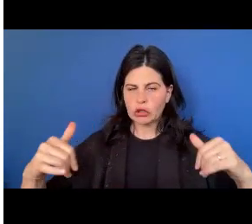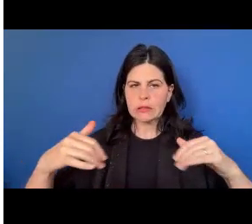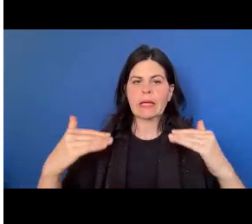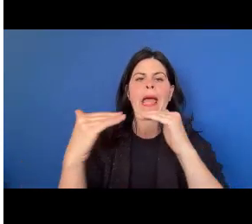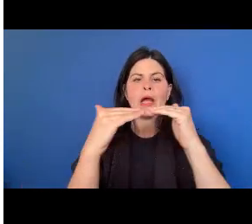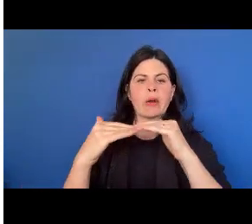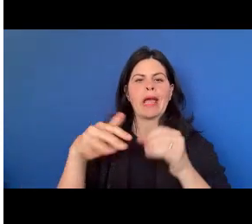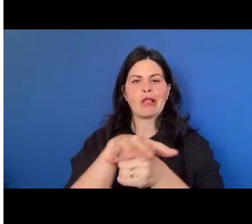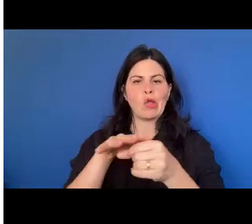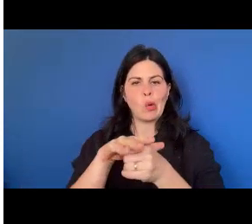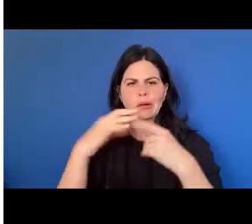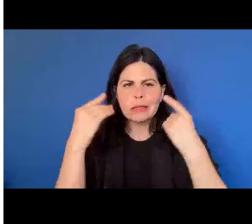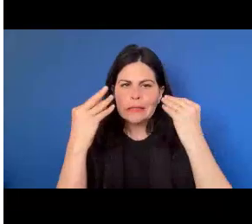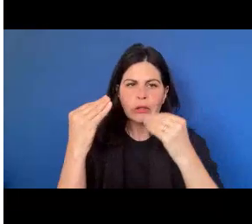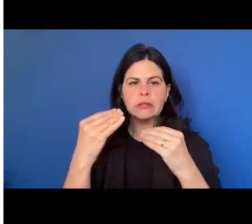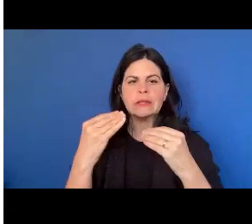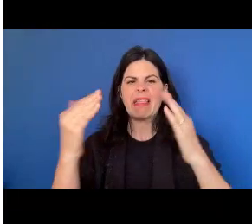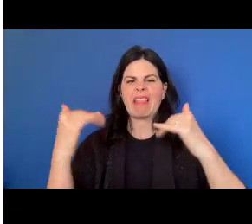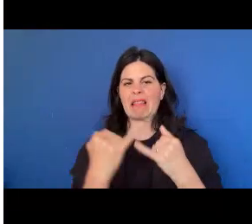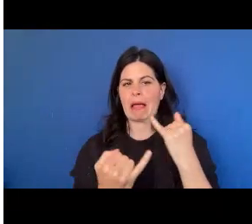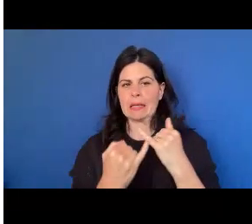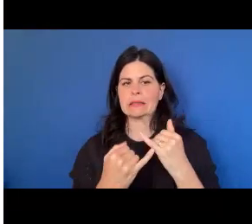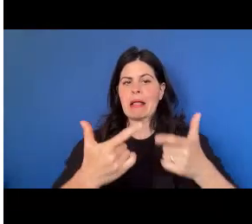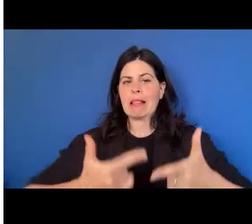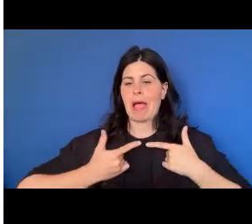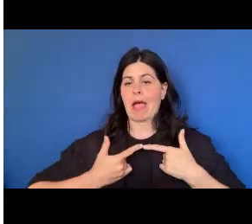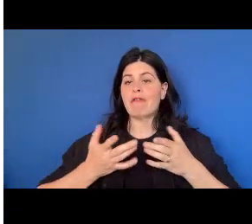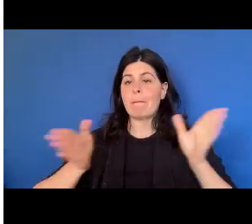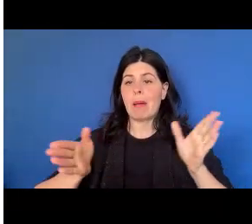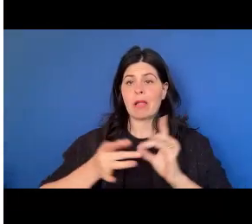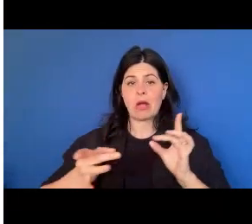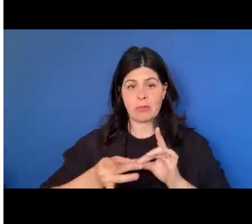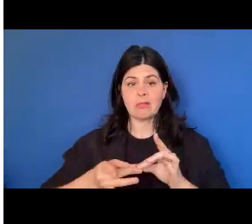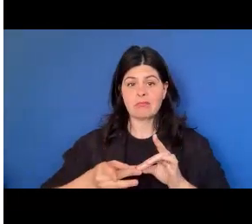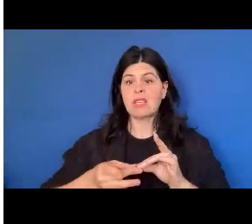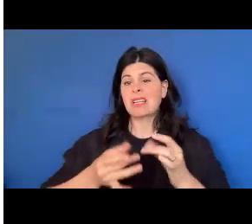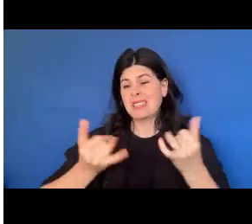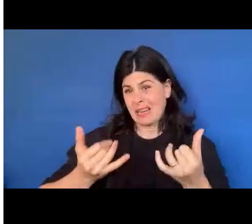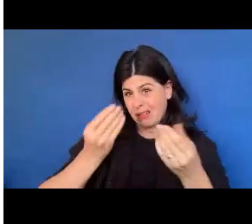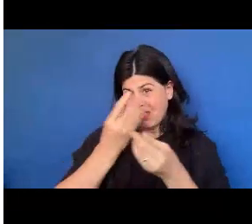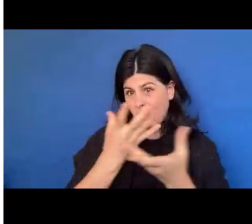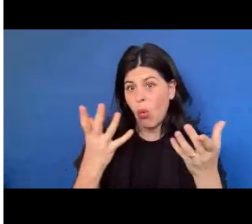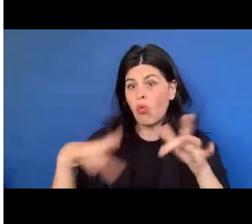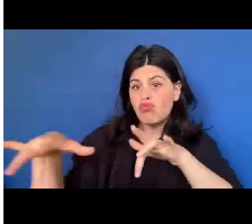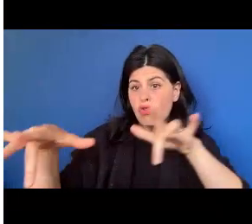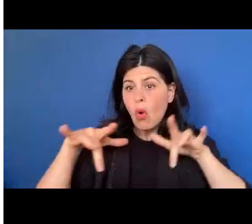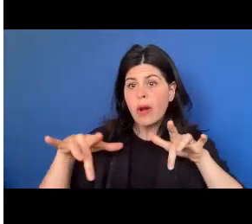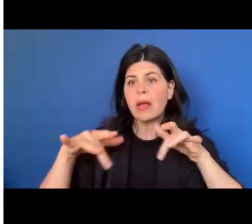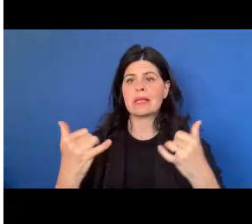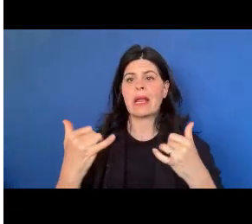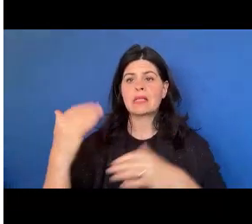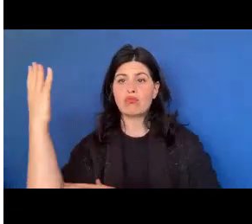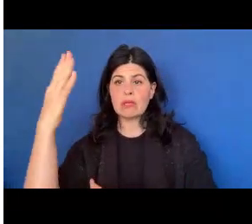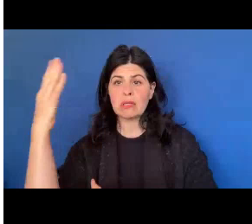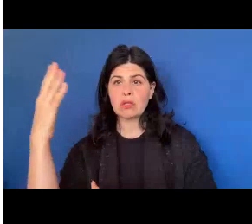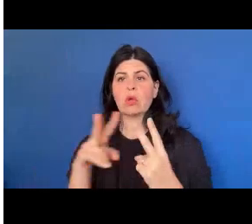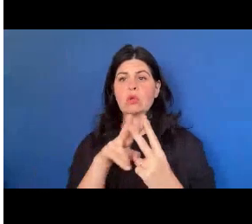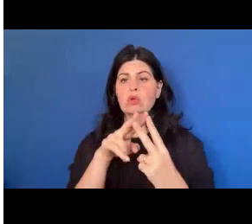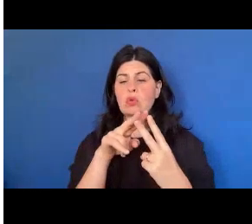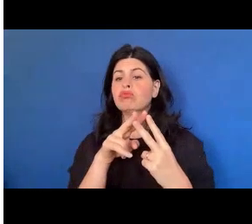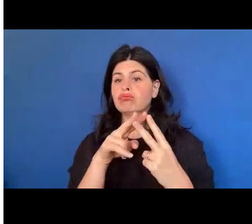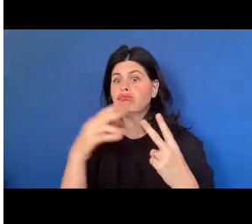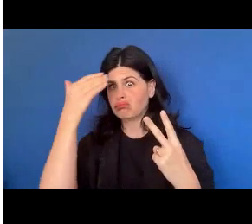again, today's call is being recorded. And for today's presentation, we do have two knowledgeable speakers from SoCalGas.